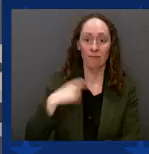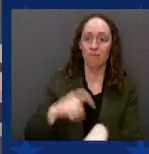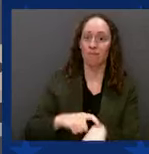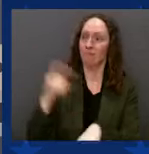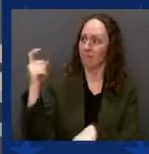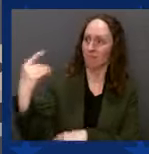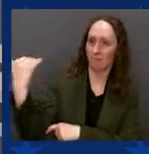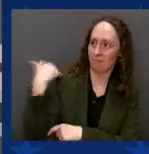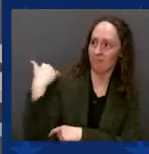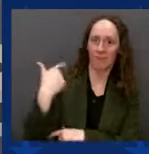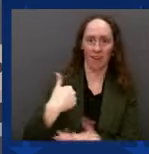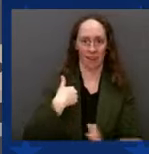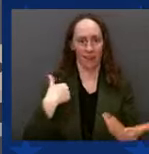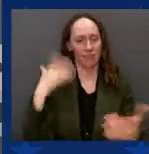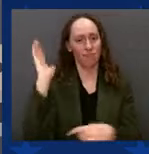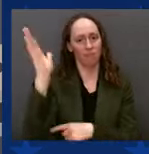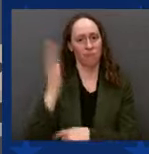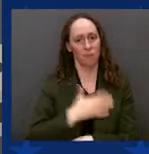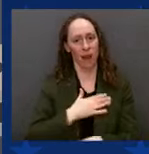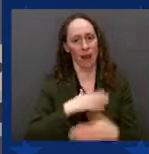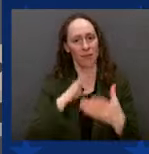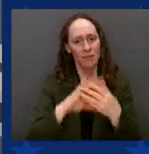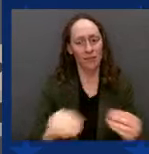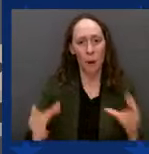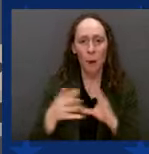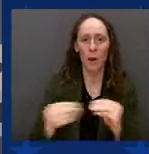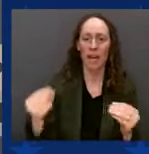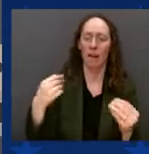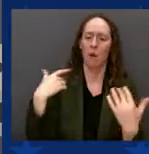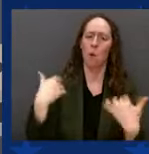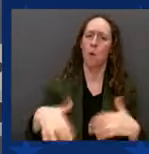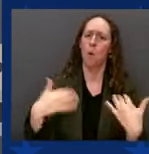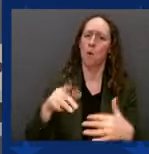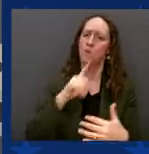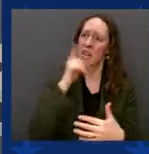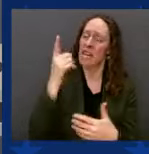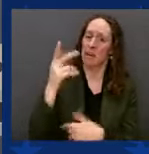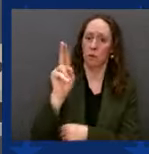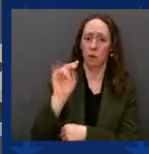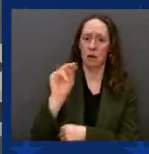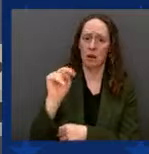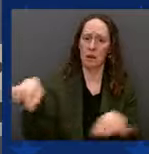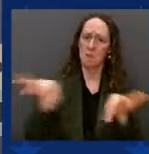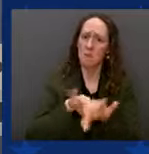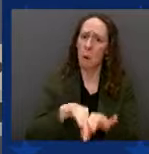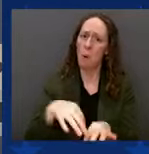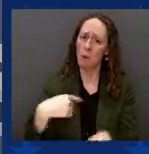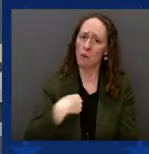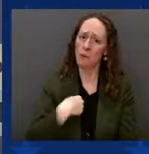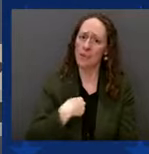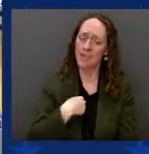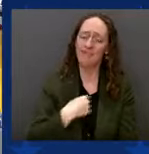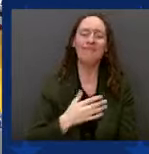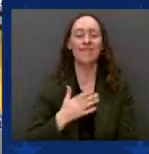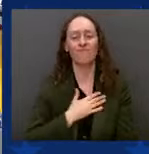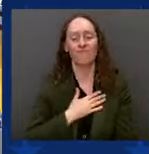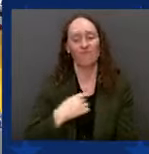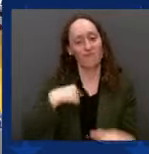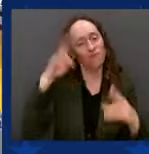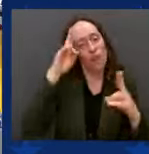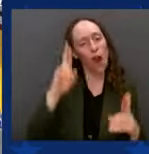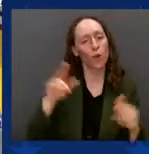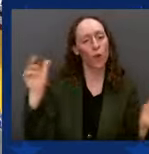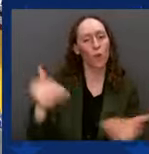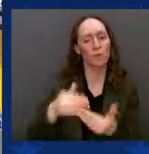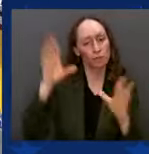So brothers, sisters, and siblings, it is my honor to introduce the President of the United States, Joe Biden. Thank